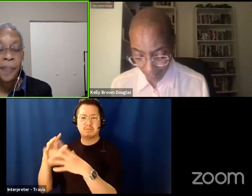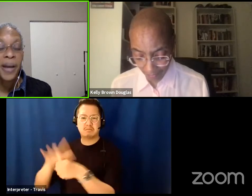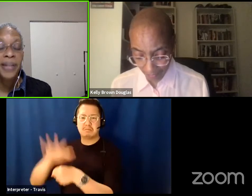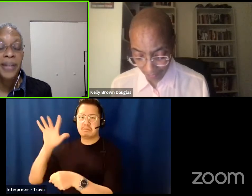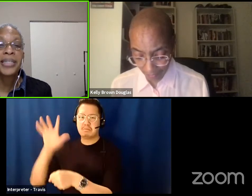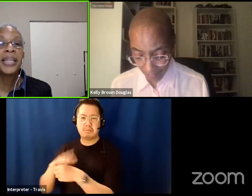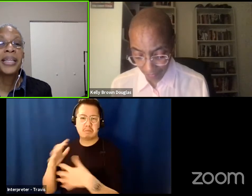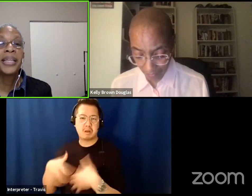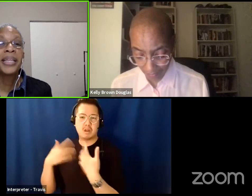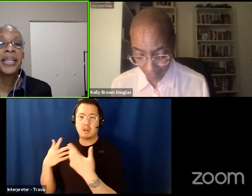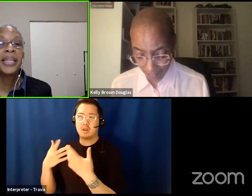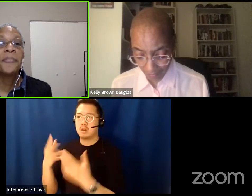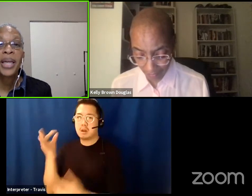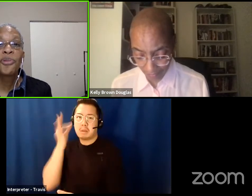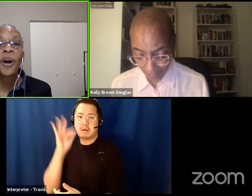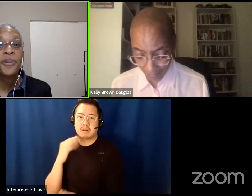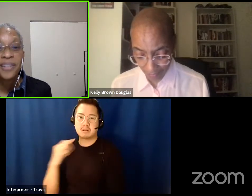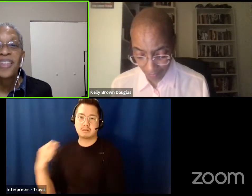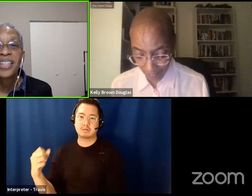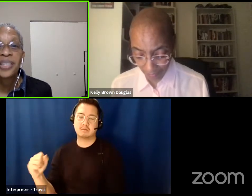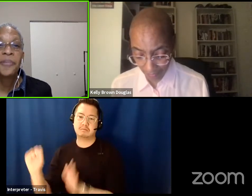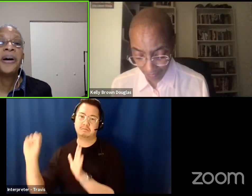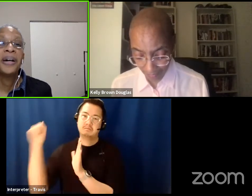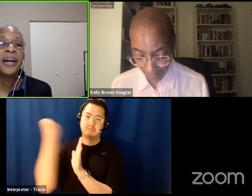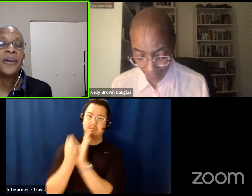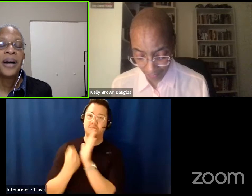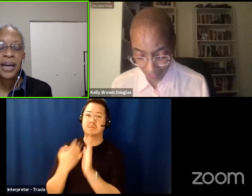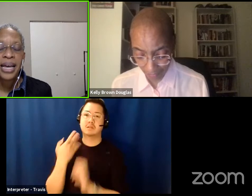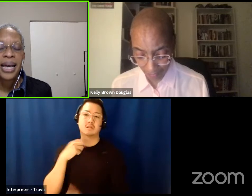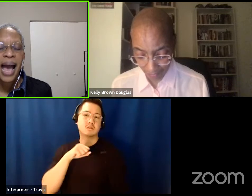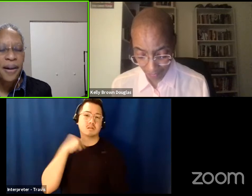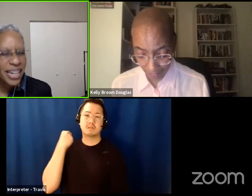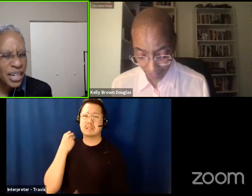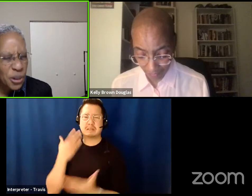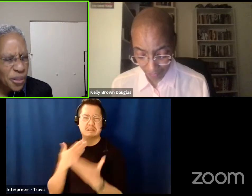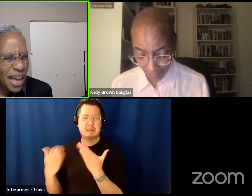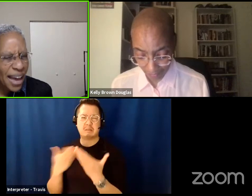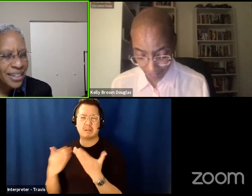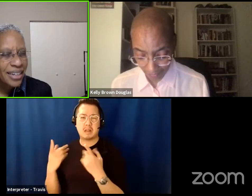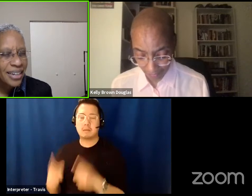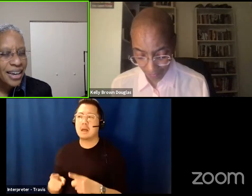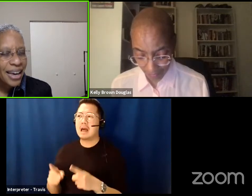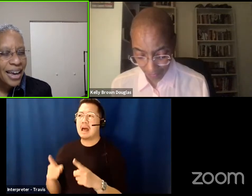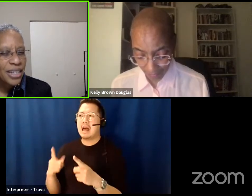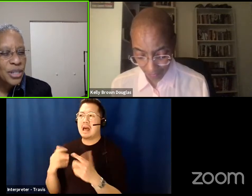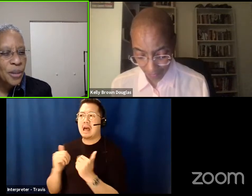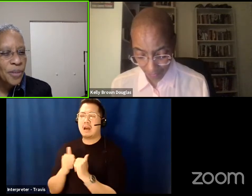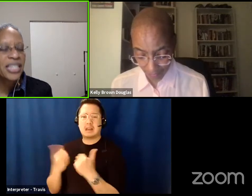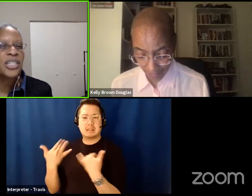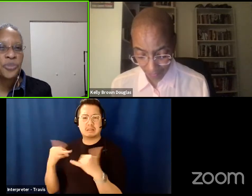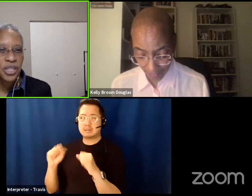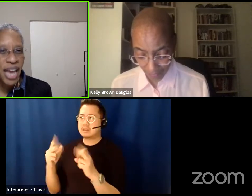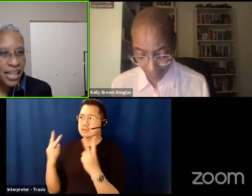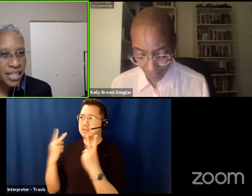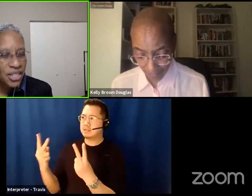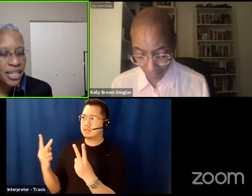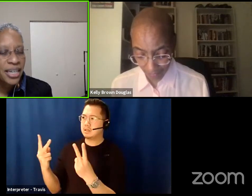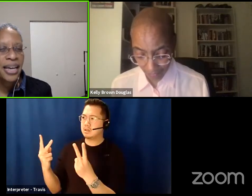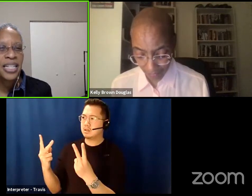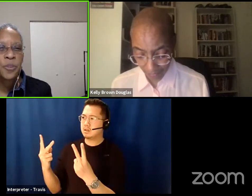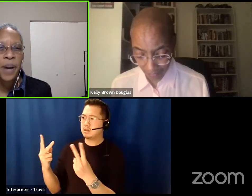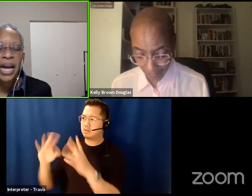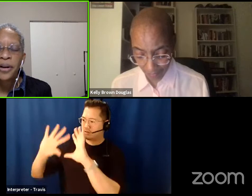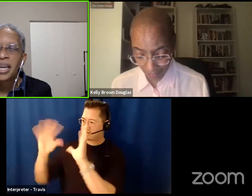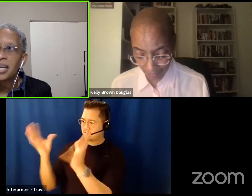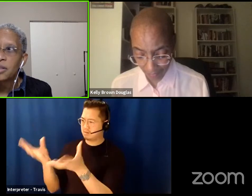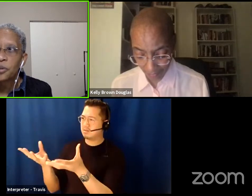know, about to slit my throat, if that's, how can I do that? And so that's challenging